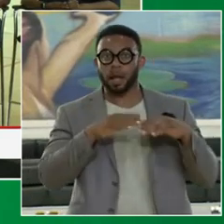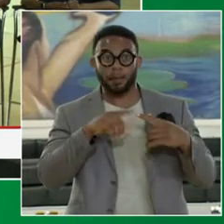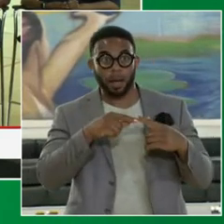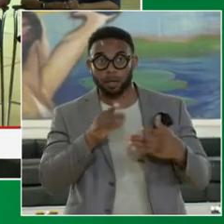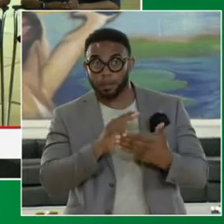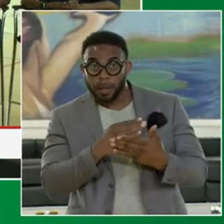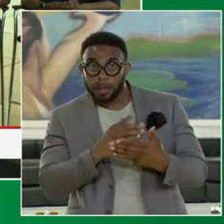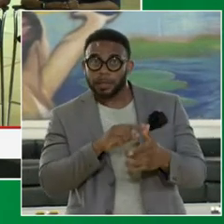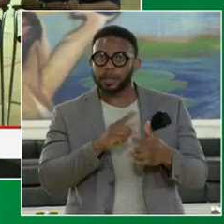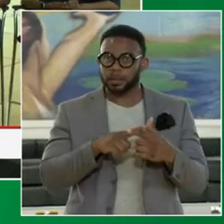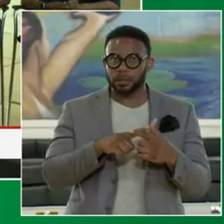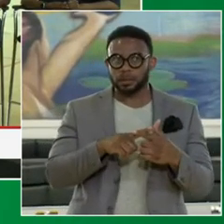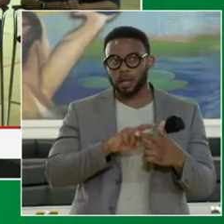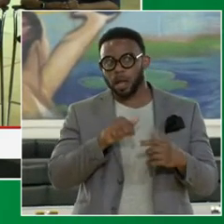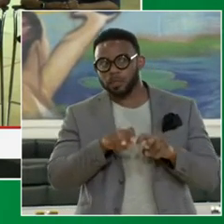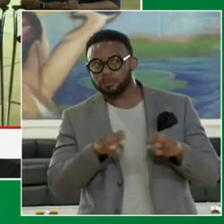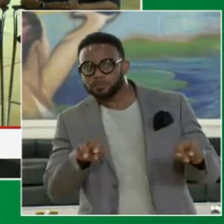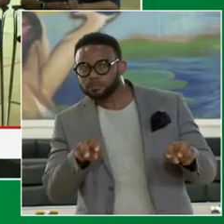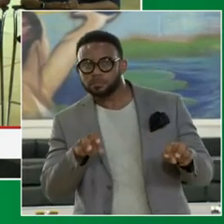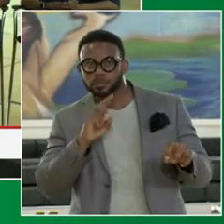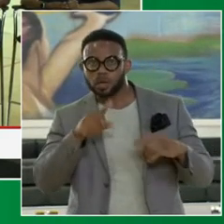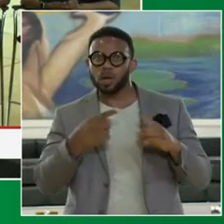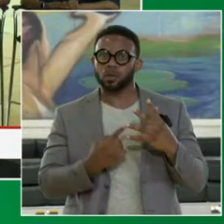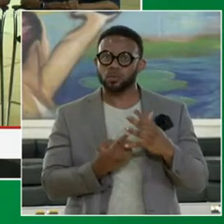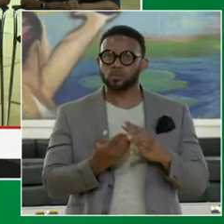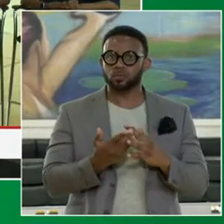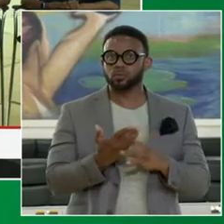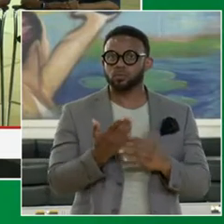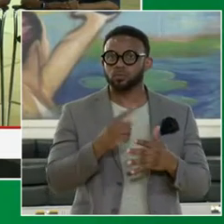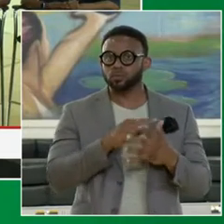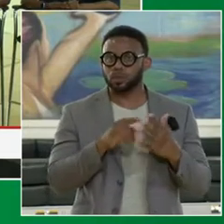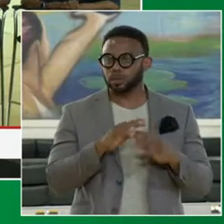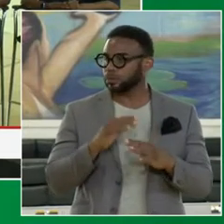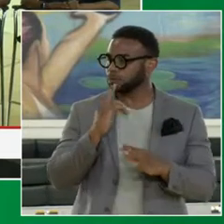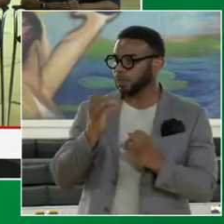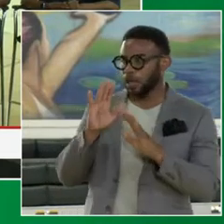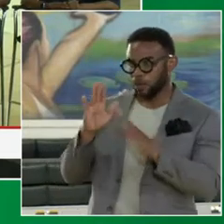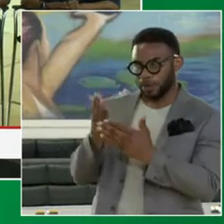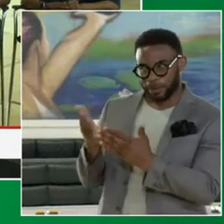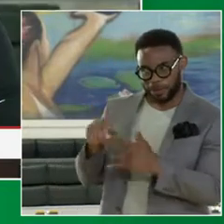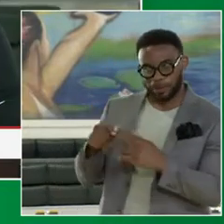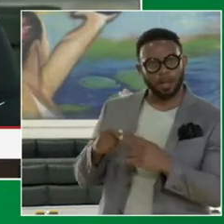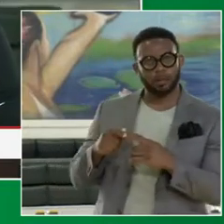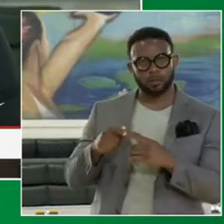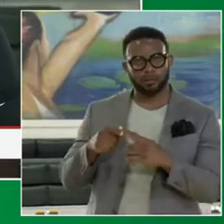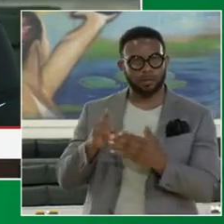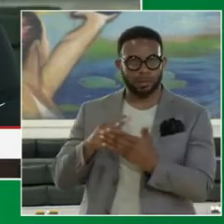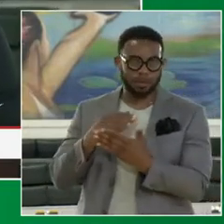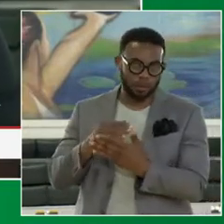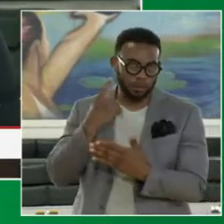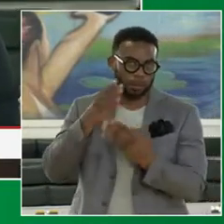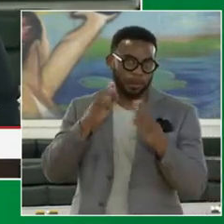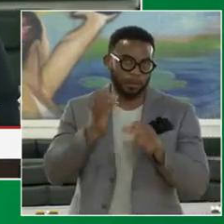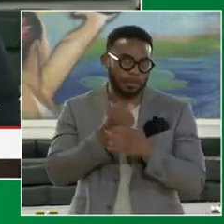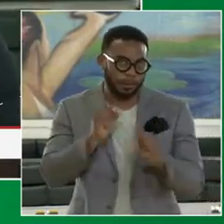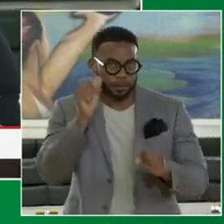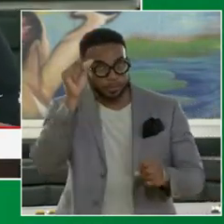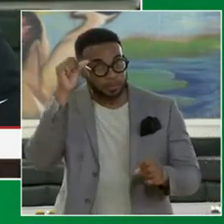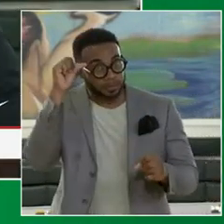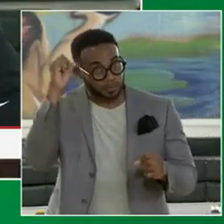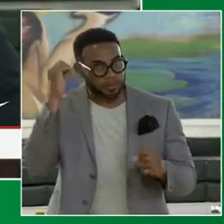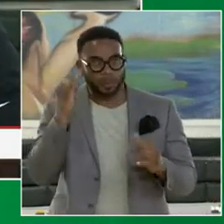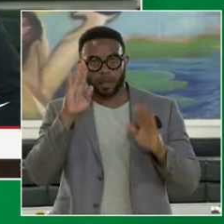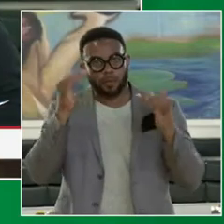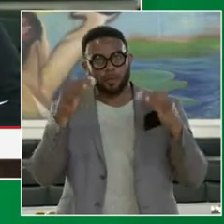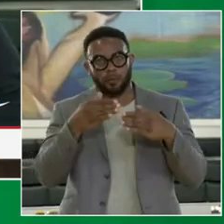then I know we've got some team members here to talk through the rest of the budget. So there's a lot of great things to talk about in the mayor's budget for public safety. We're going to